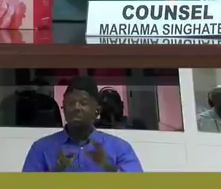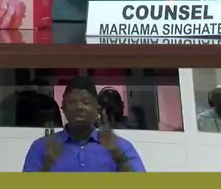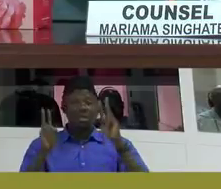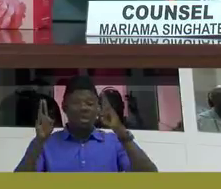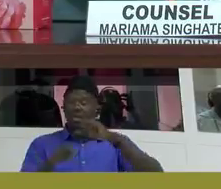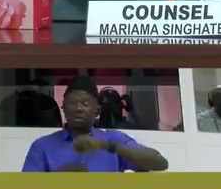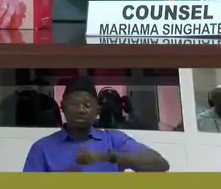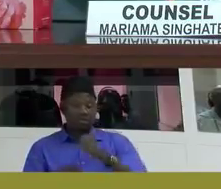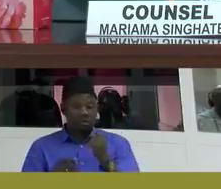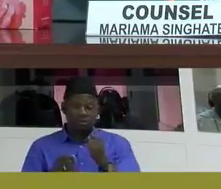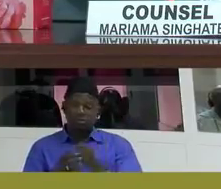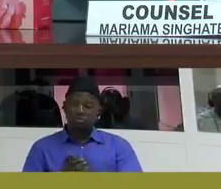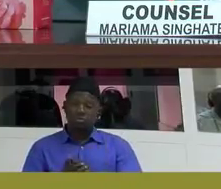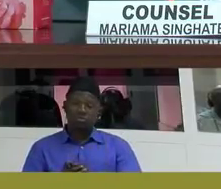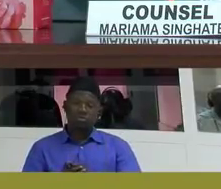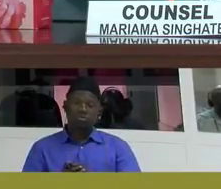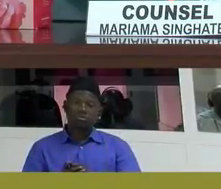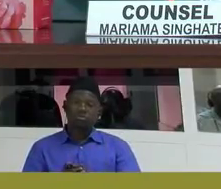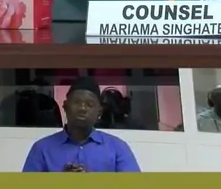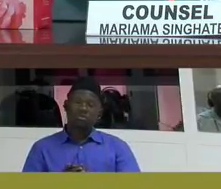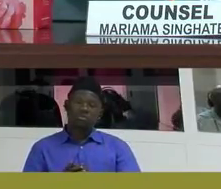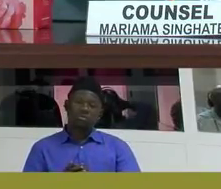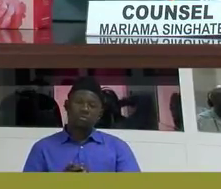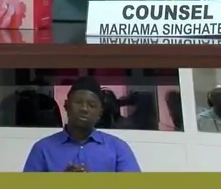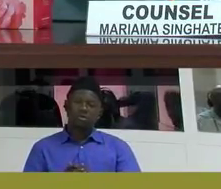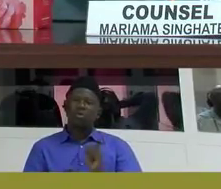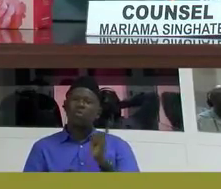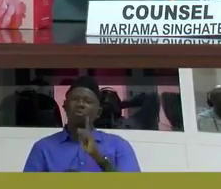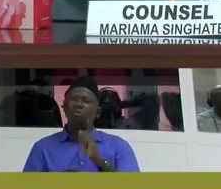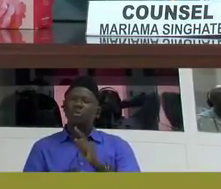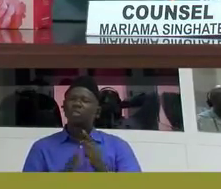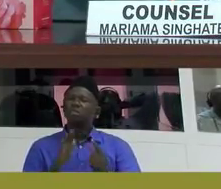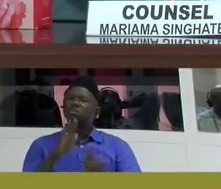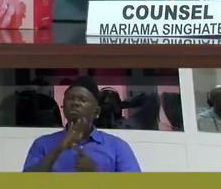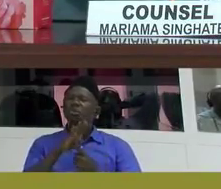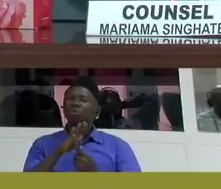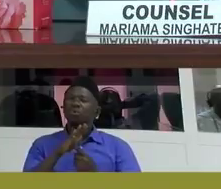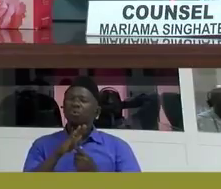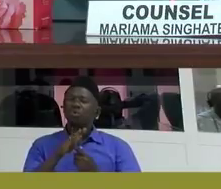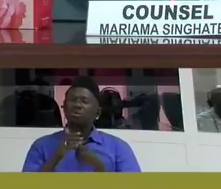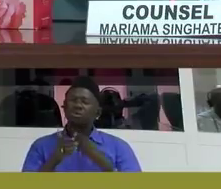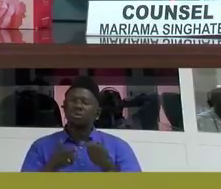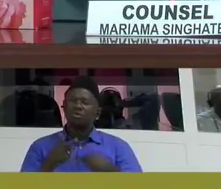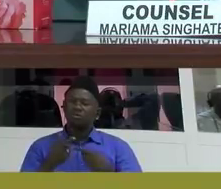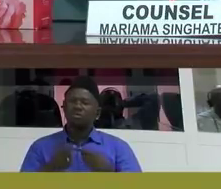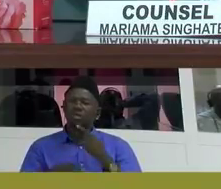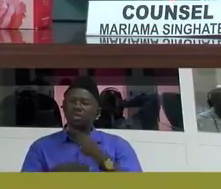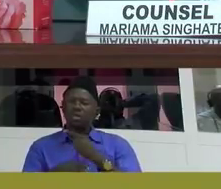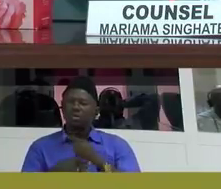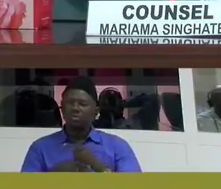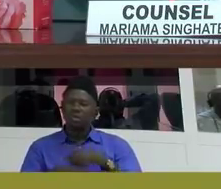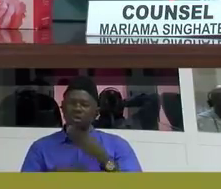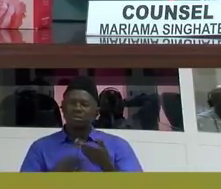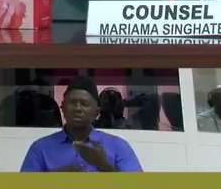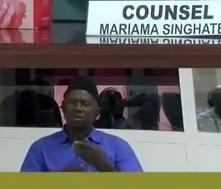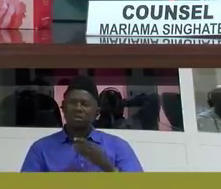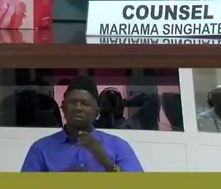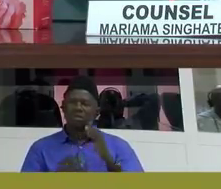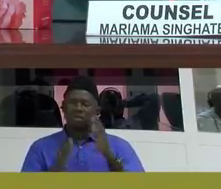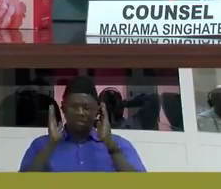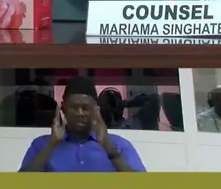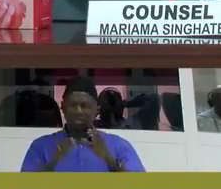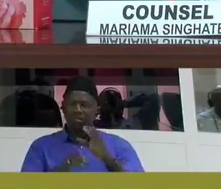tangible effects of the declaration of Gambia as an Islamic state on the